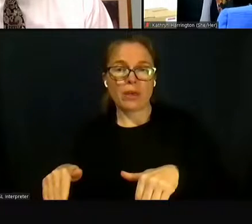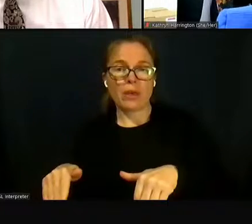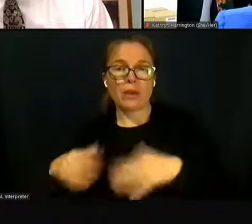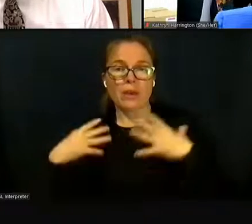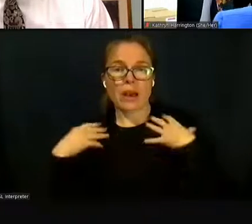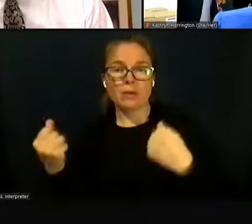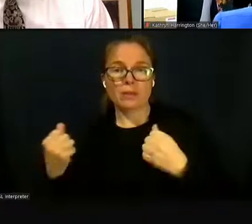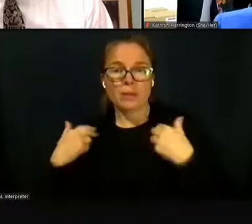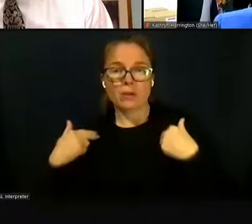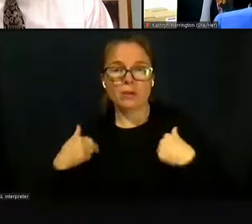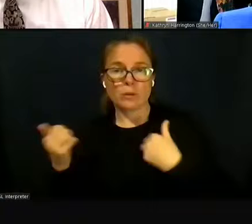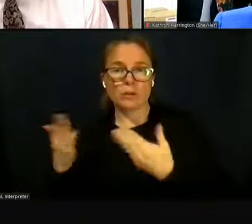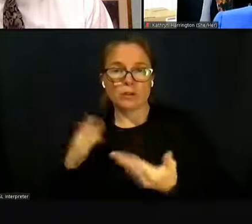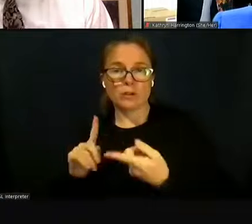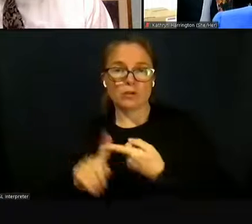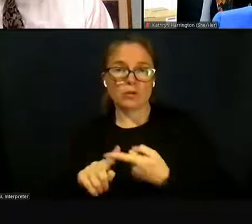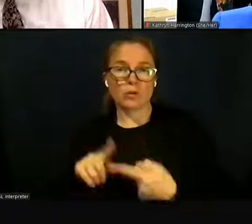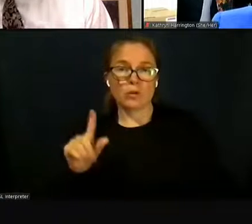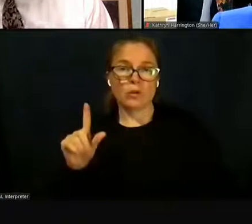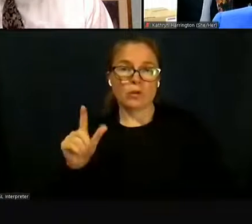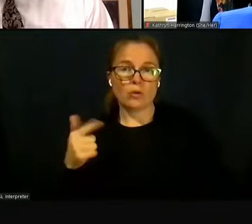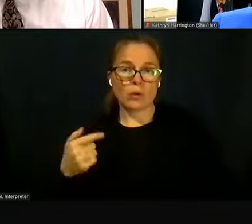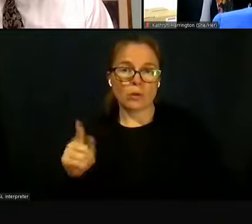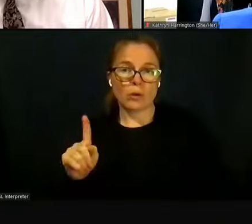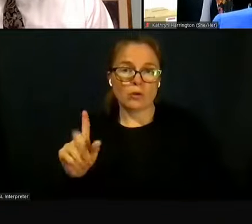the 21-22 budget.